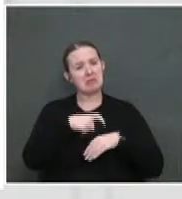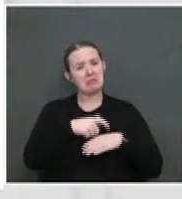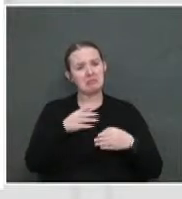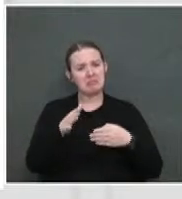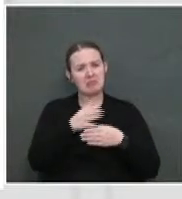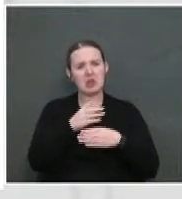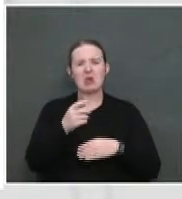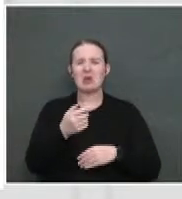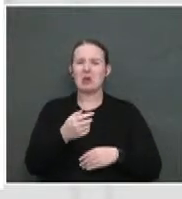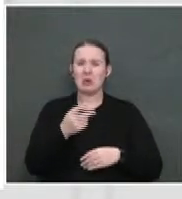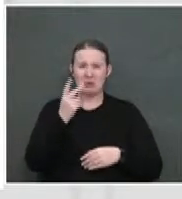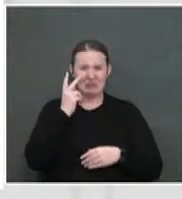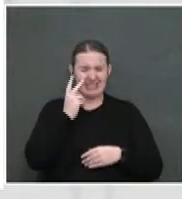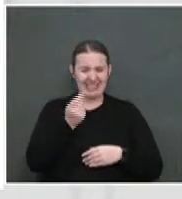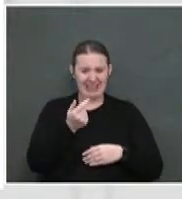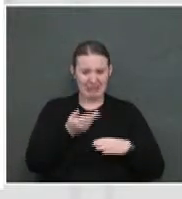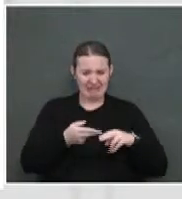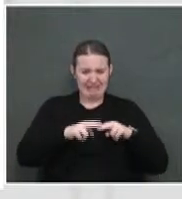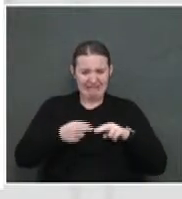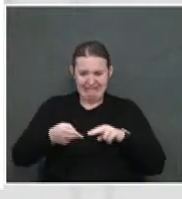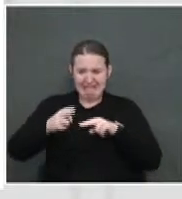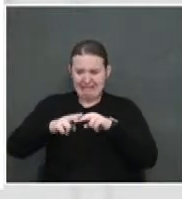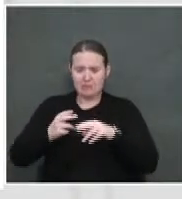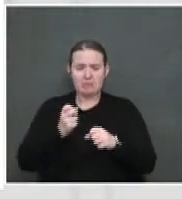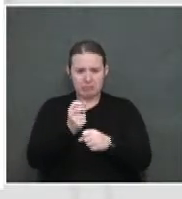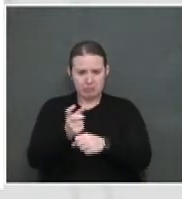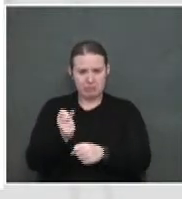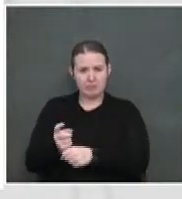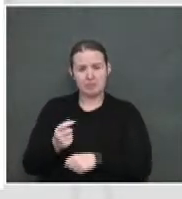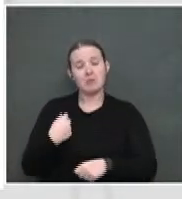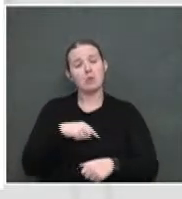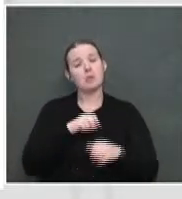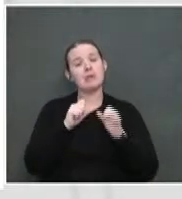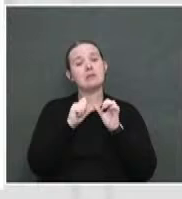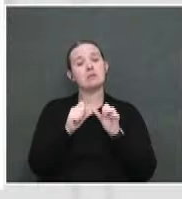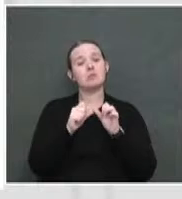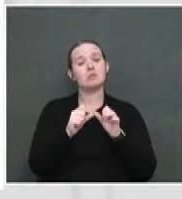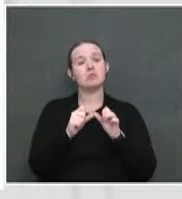slight increase year after year. And we continue to